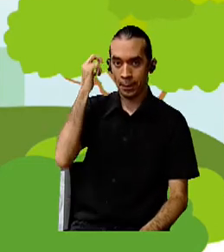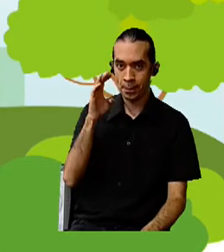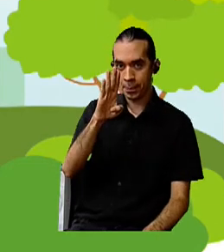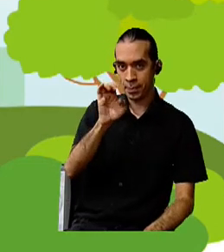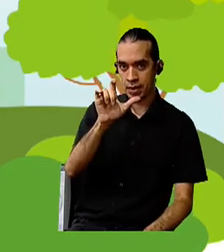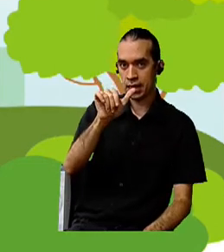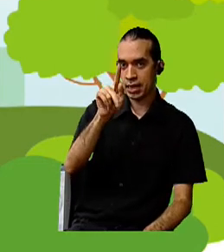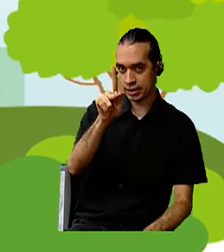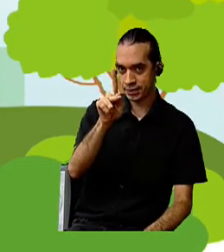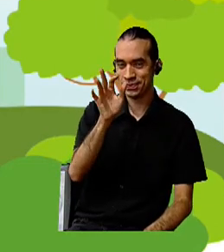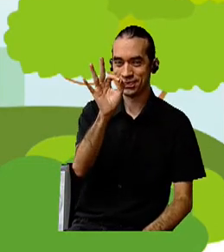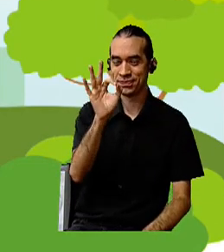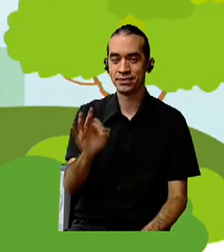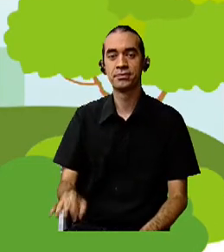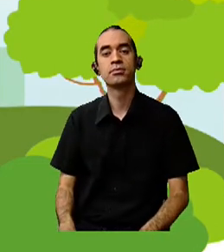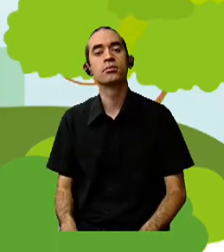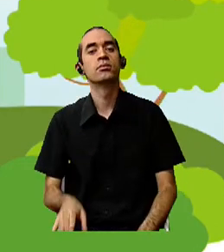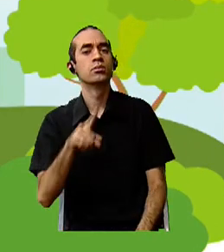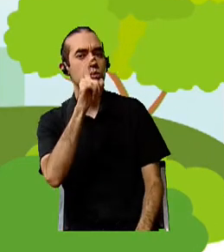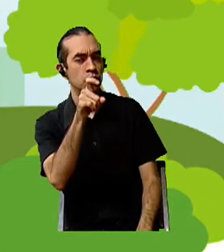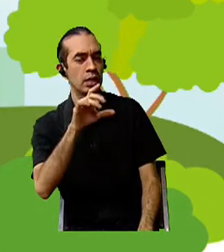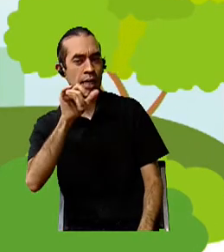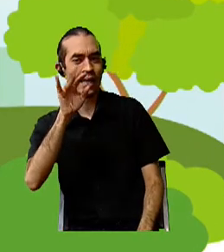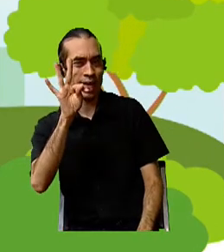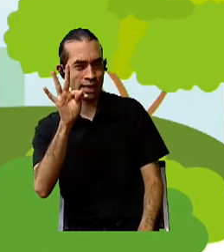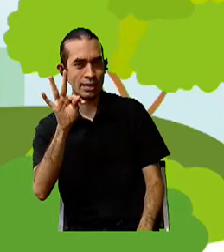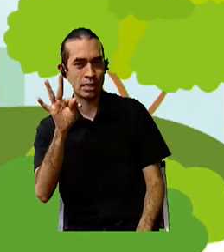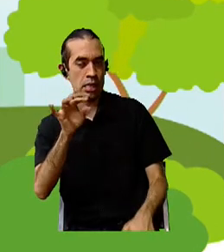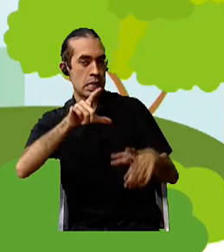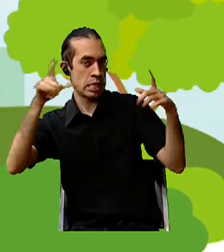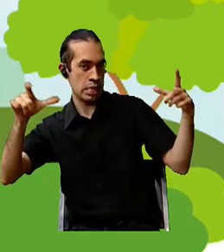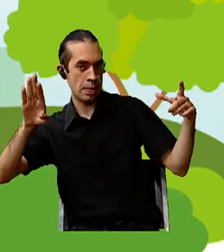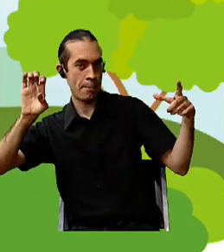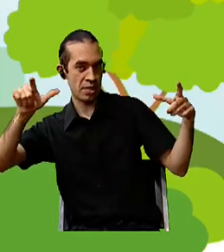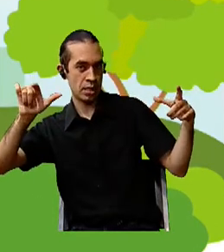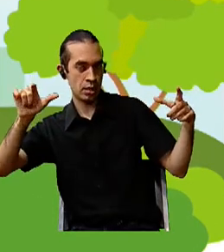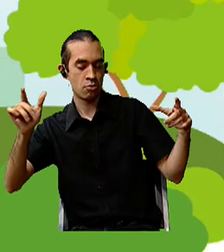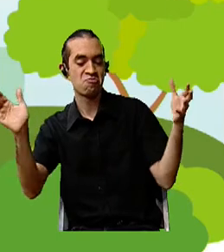good. Chuli, is the cat big or small?